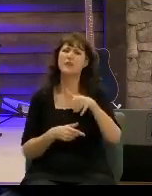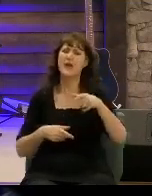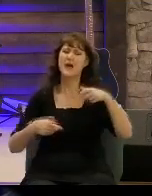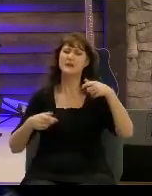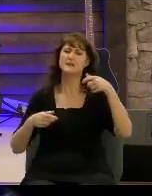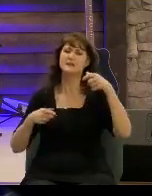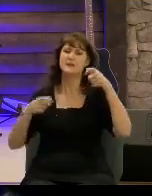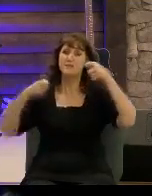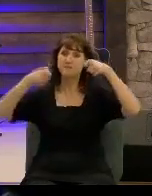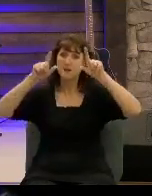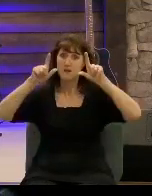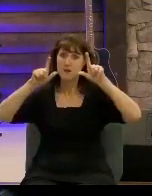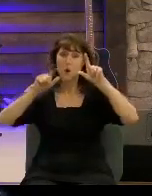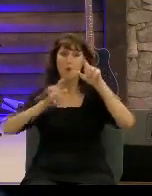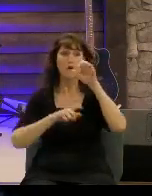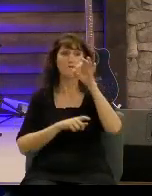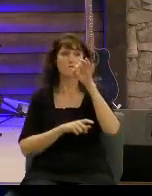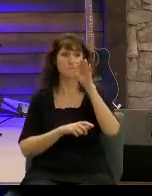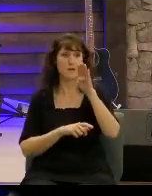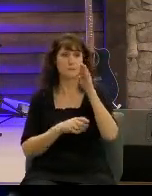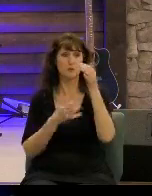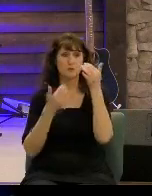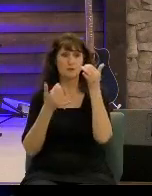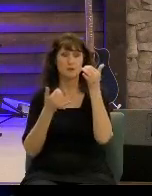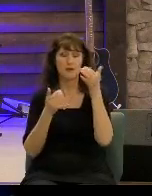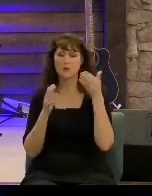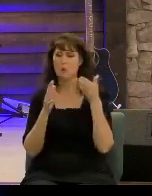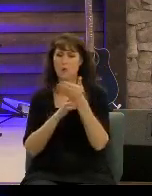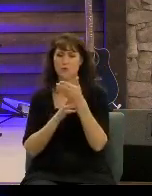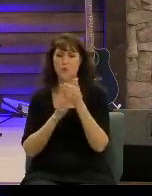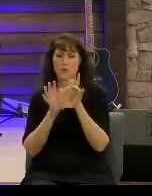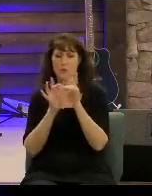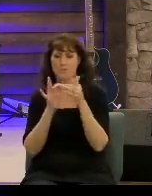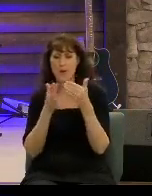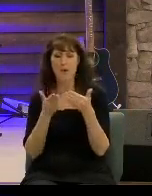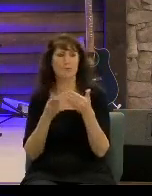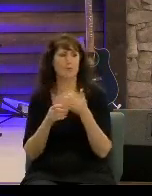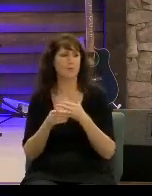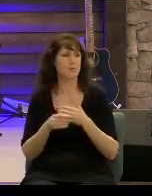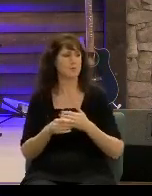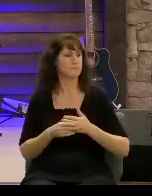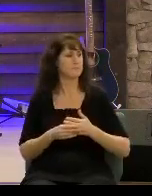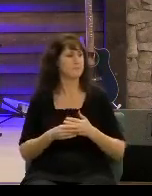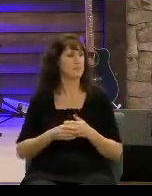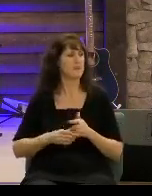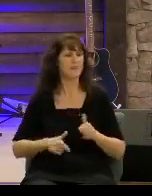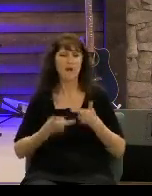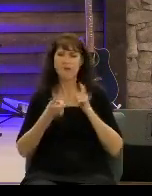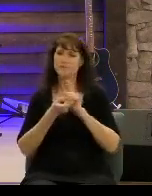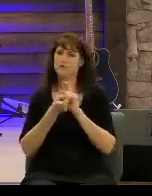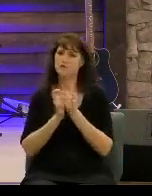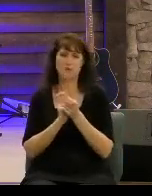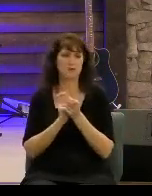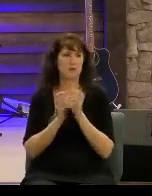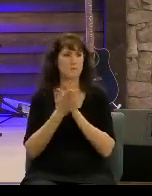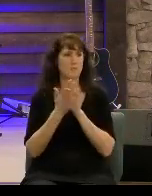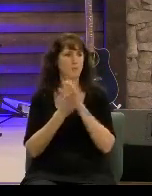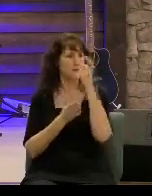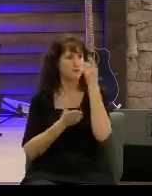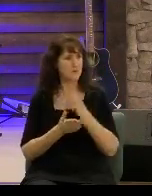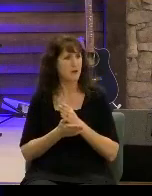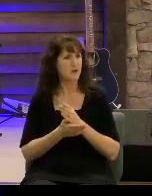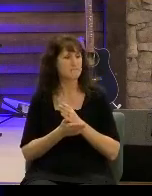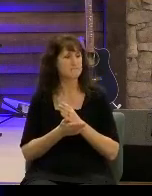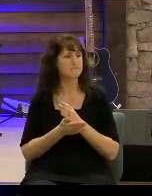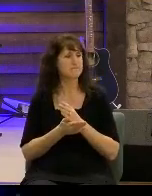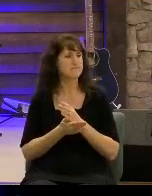He is, and it goes through the whole Bible. Amen. It's changing. It's life changing. Praise God. Amen.